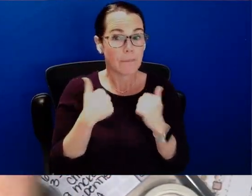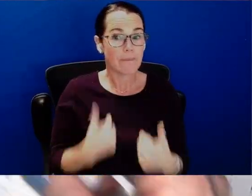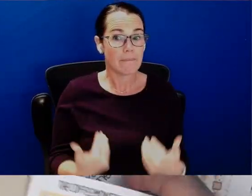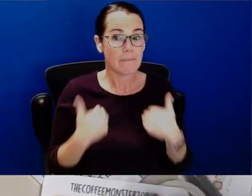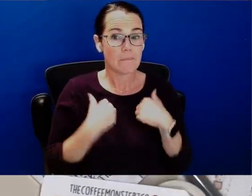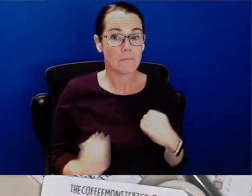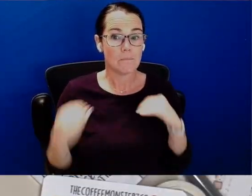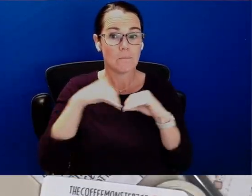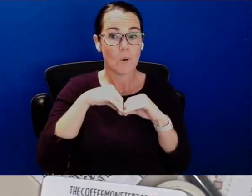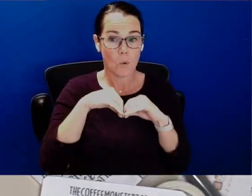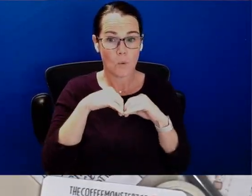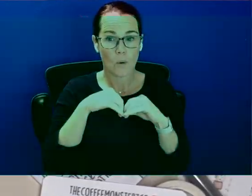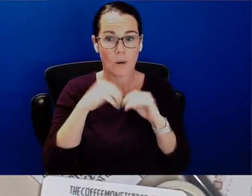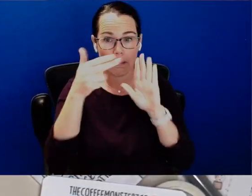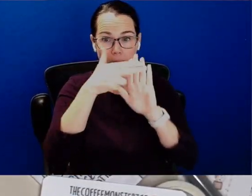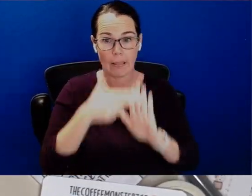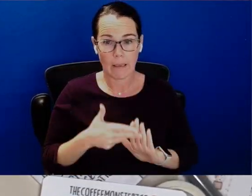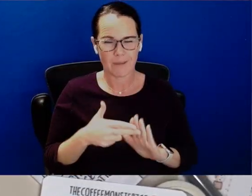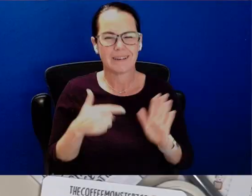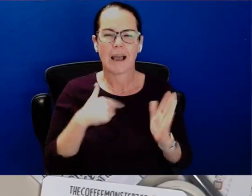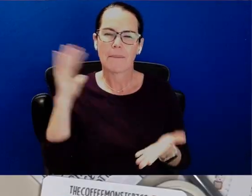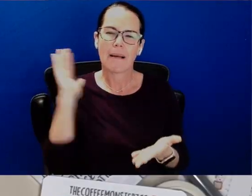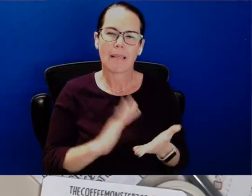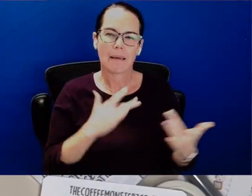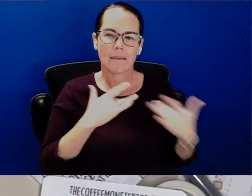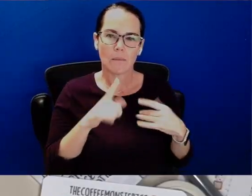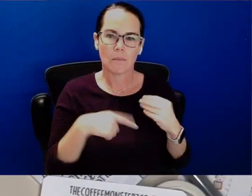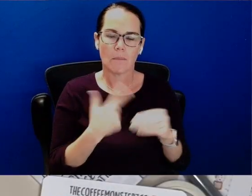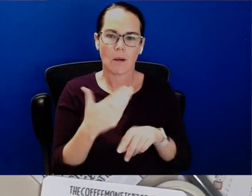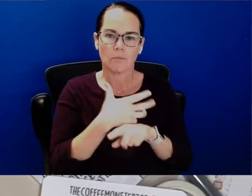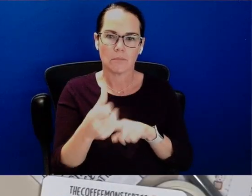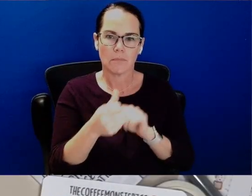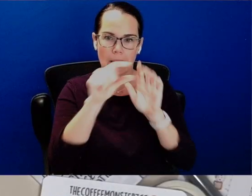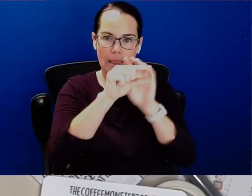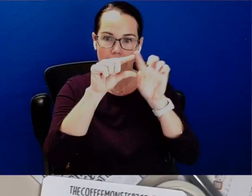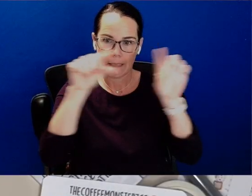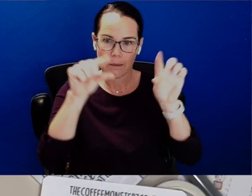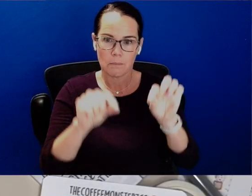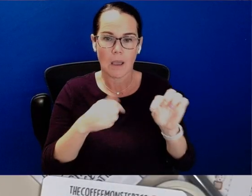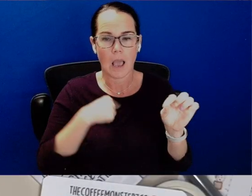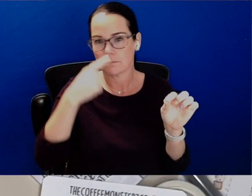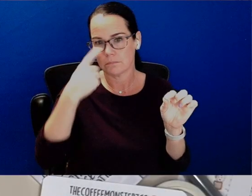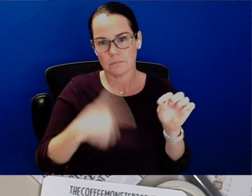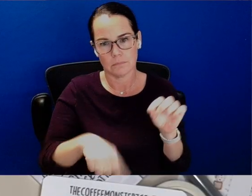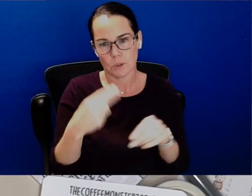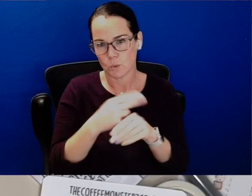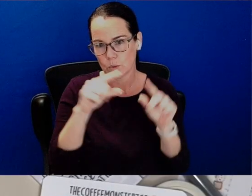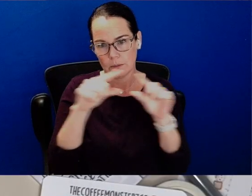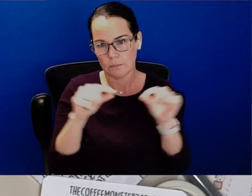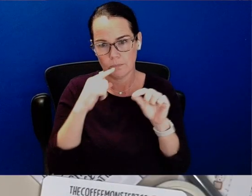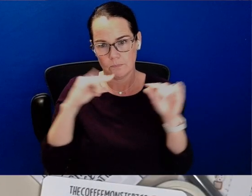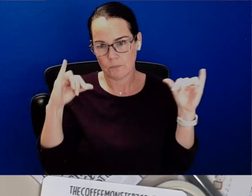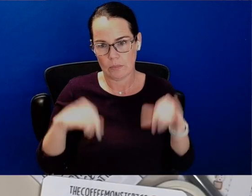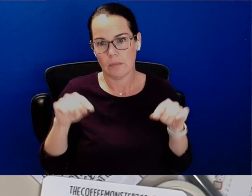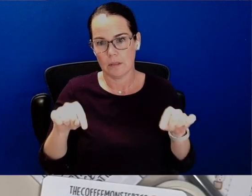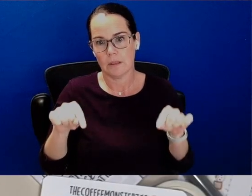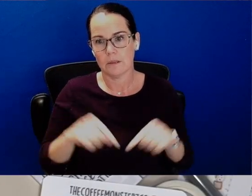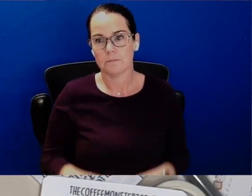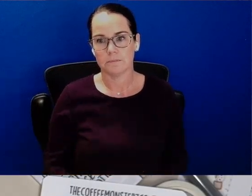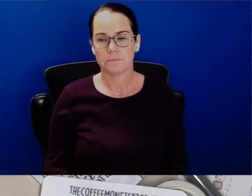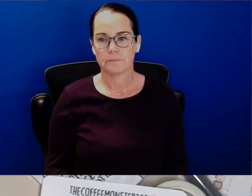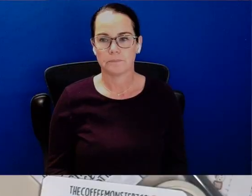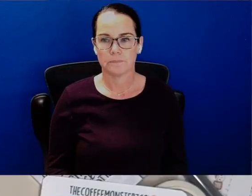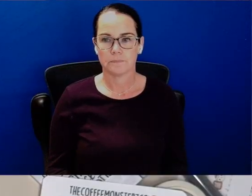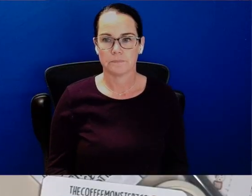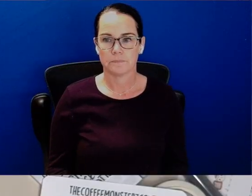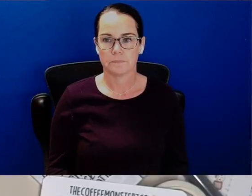more labels, I'm not as worried about like running out of labels, so I'm happy to use labels for this as